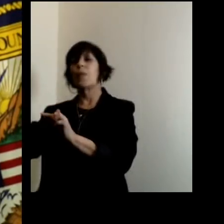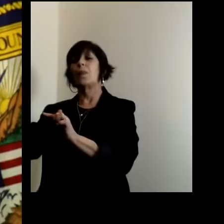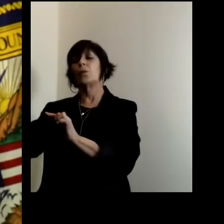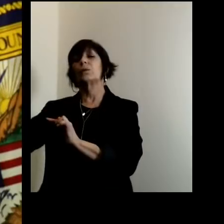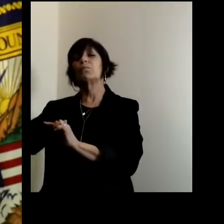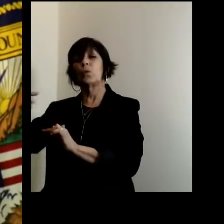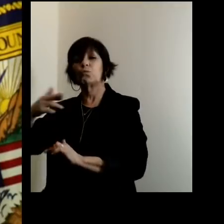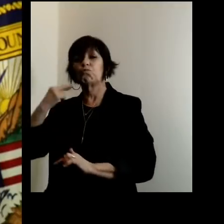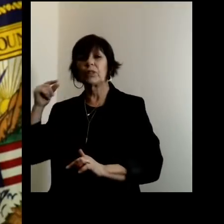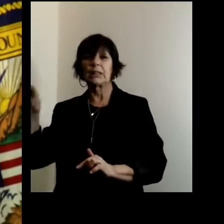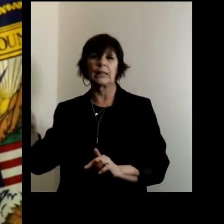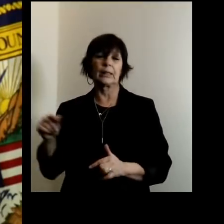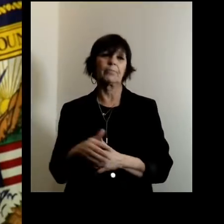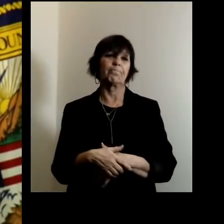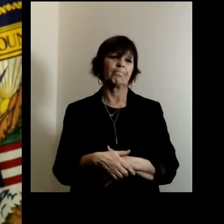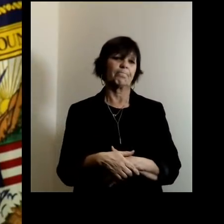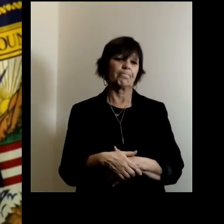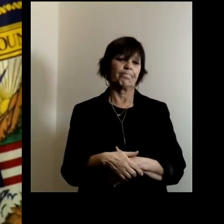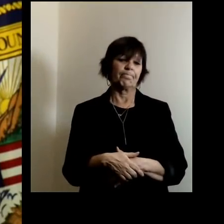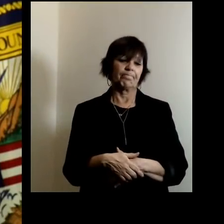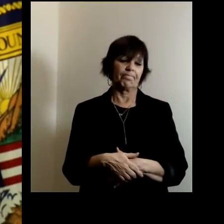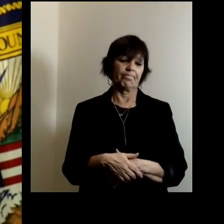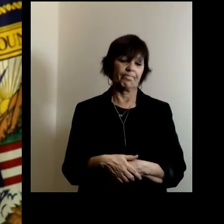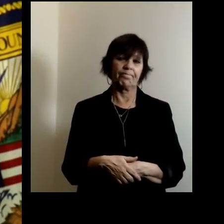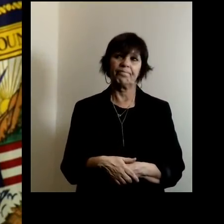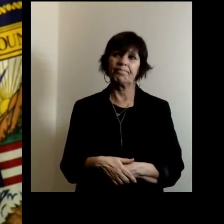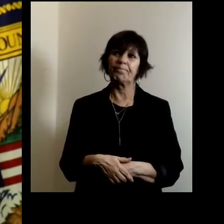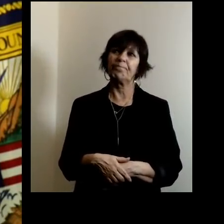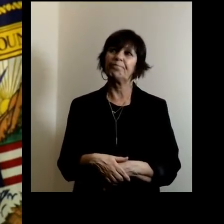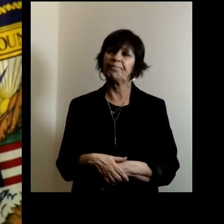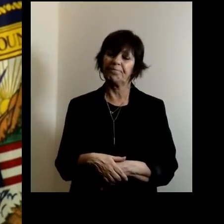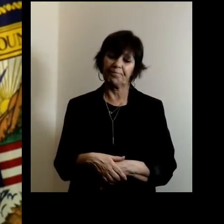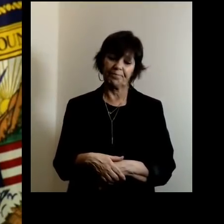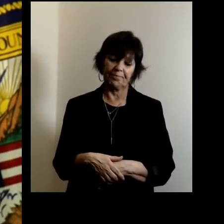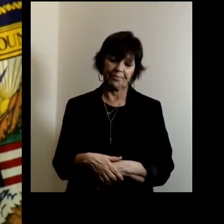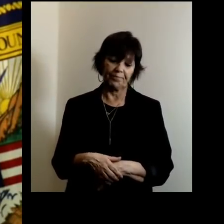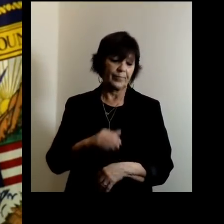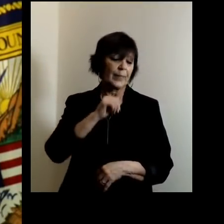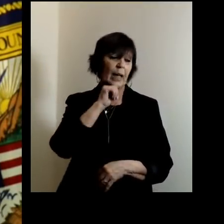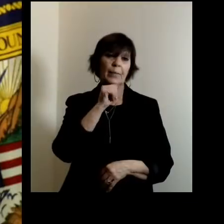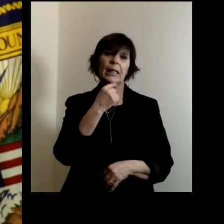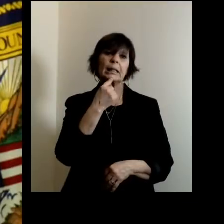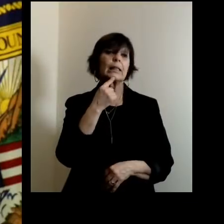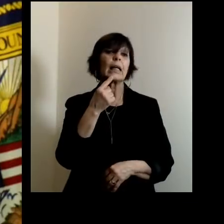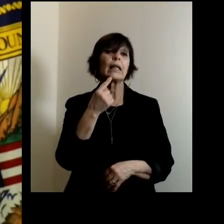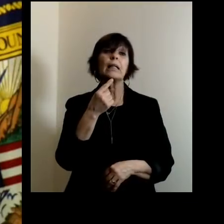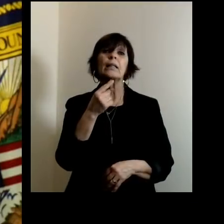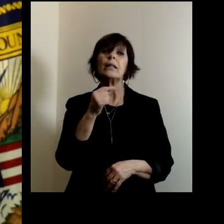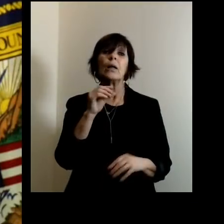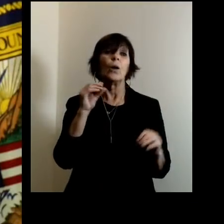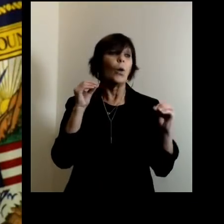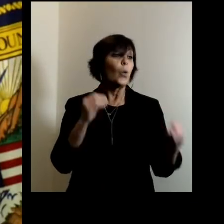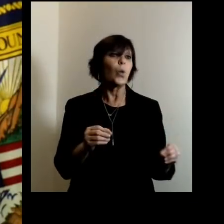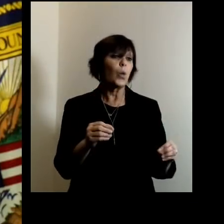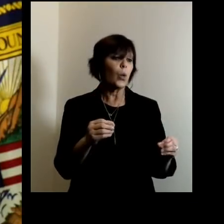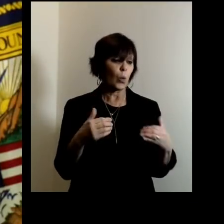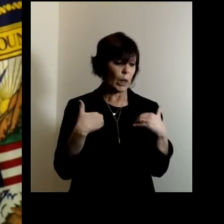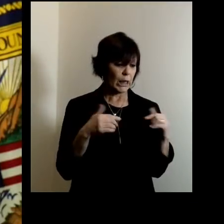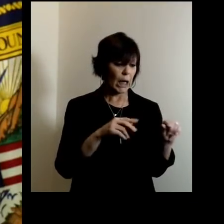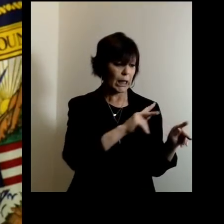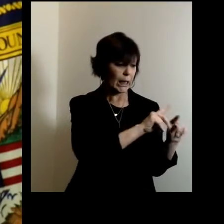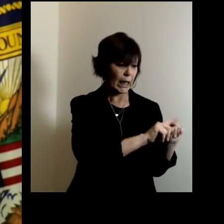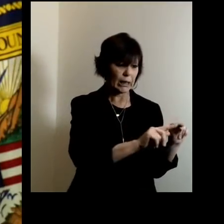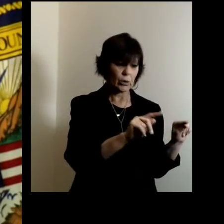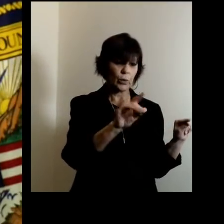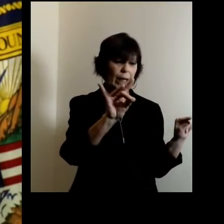at risk for catching it and transmitting it to others. That is not to say there hasn't been cases of transmission in schools.